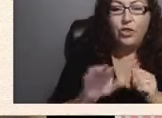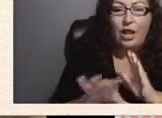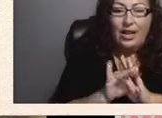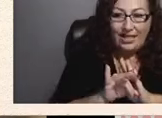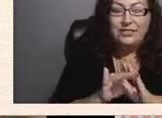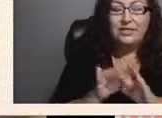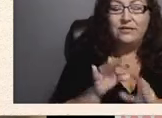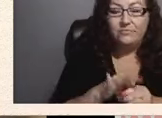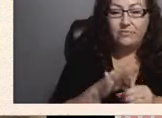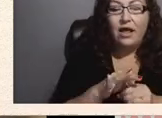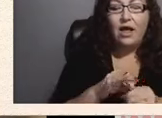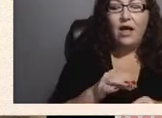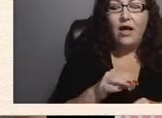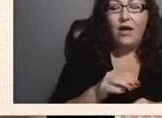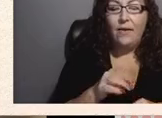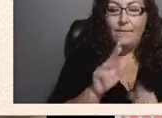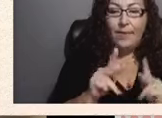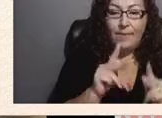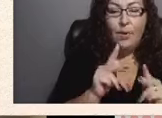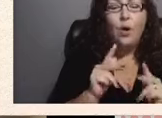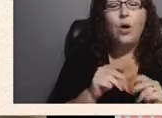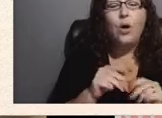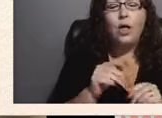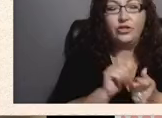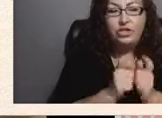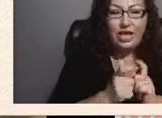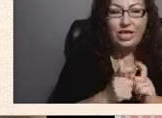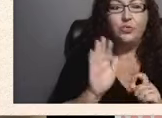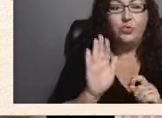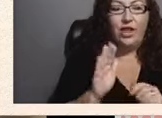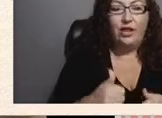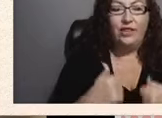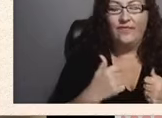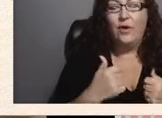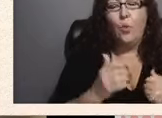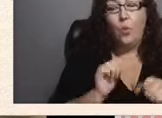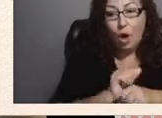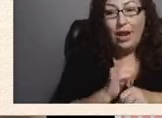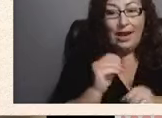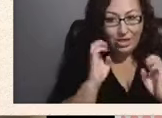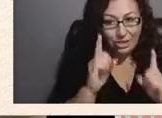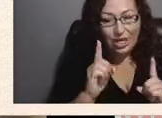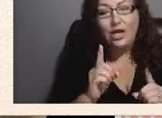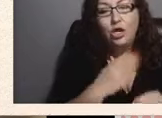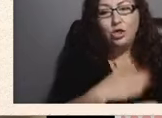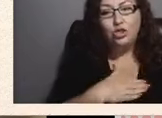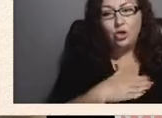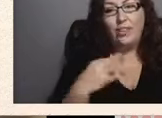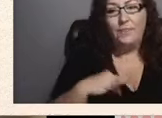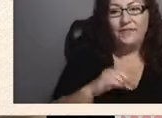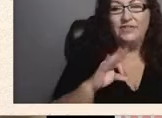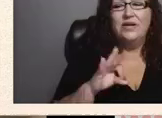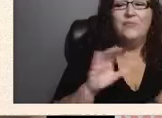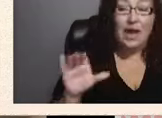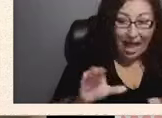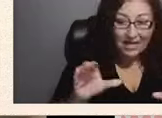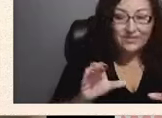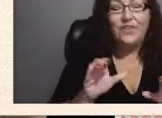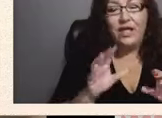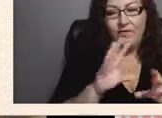change the way people with disabilities live, work, and are educated and enjoy the benefits of being actively involved in